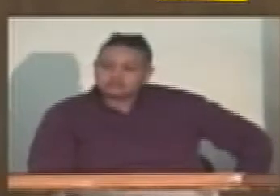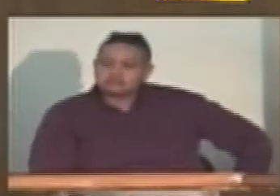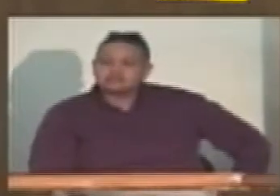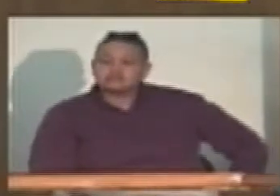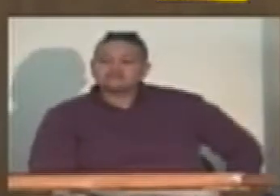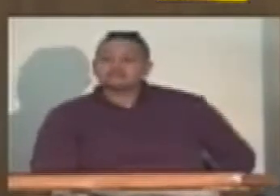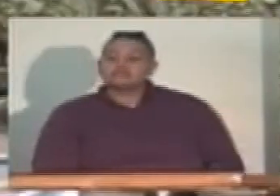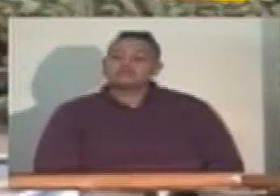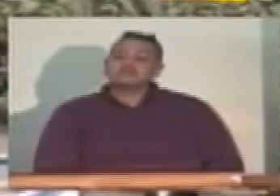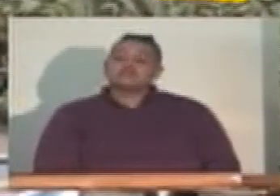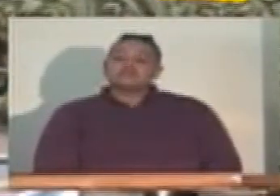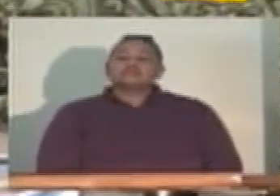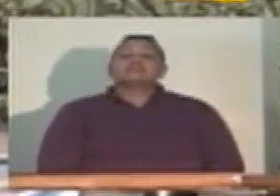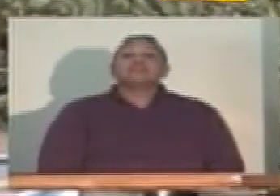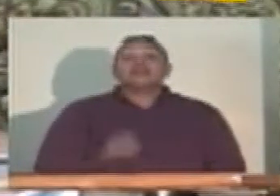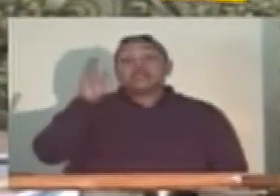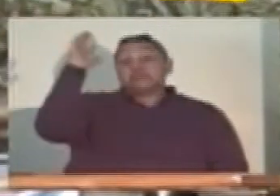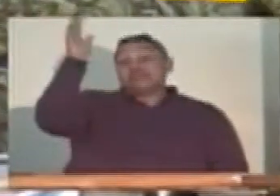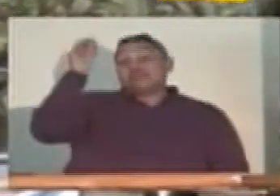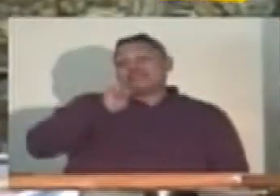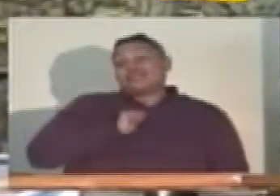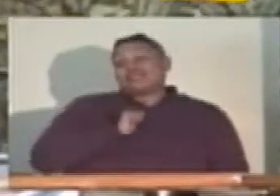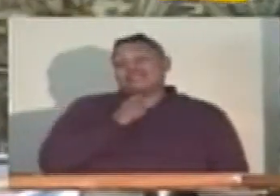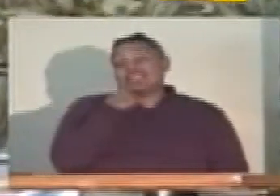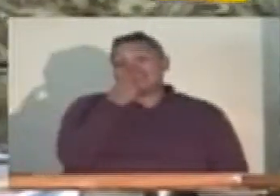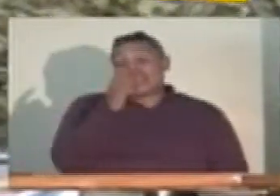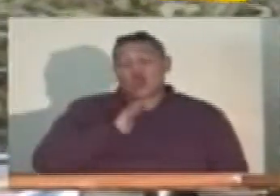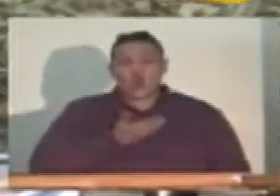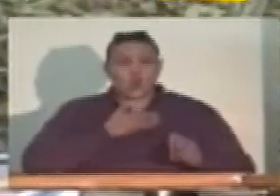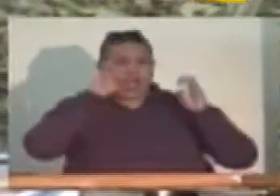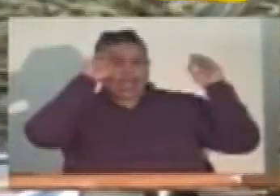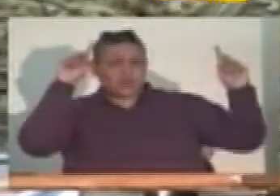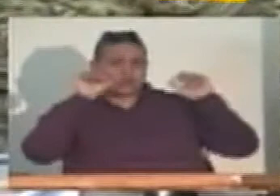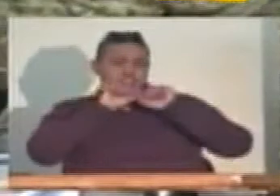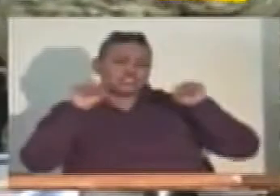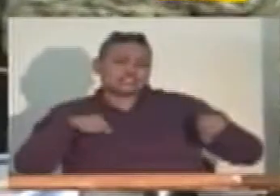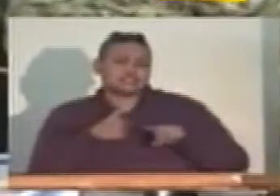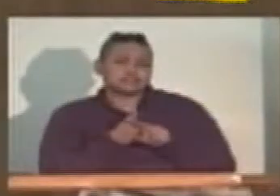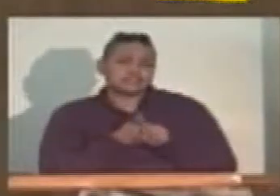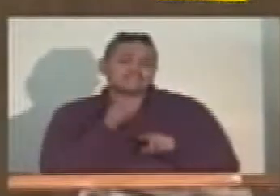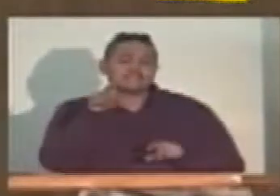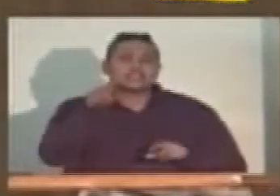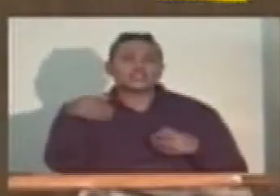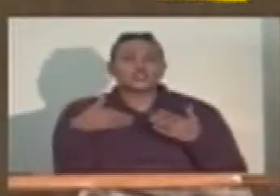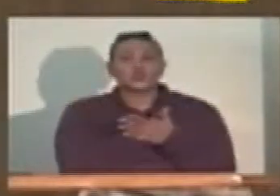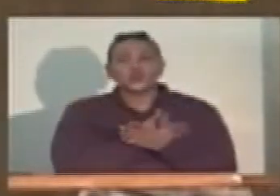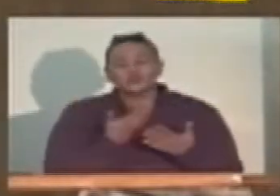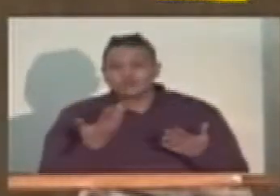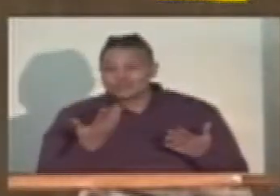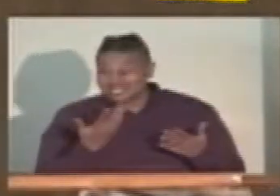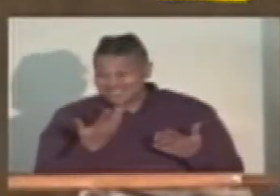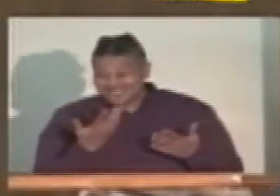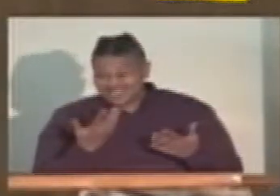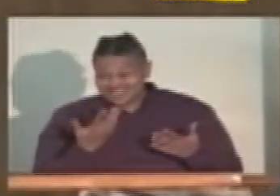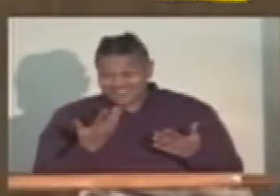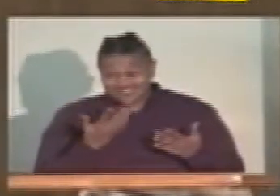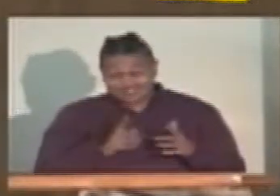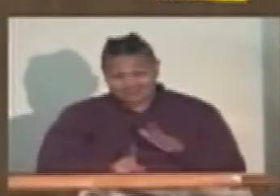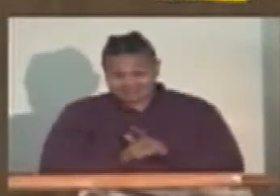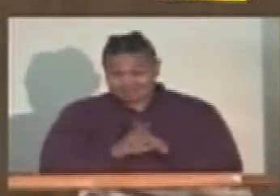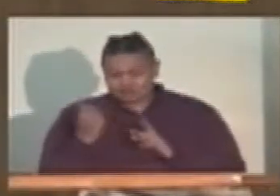Mr. Speaker, I dare say that our education system needs a new birth, a